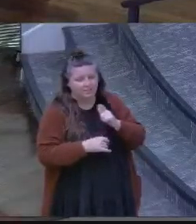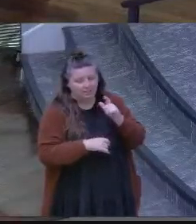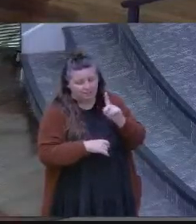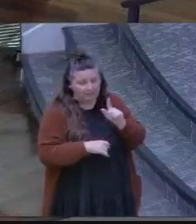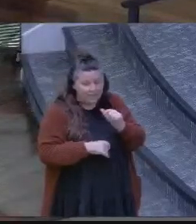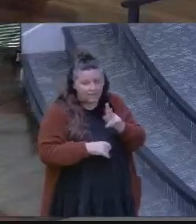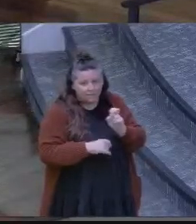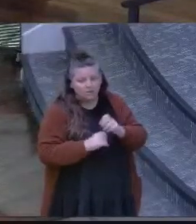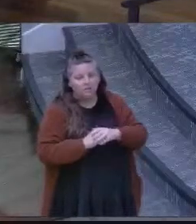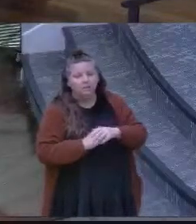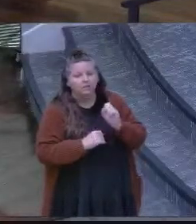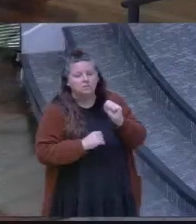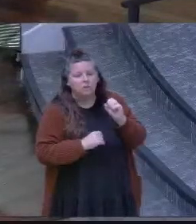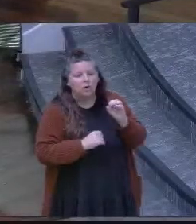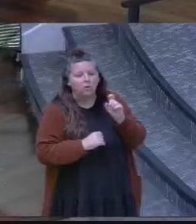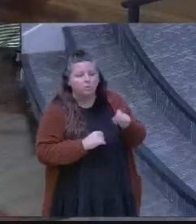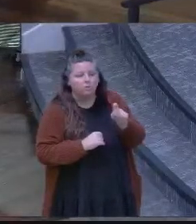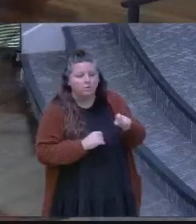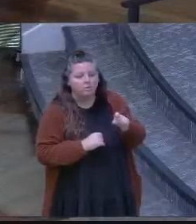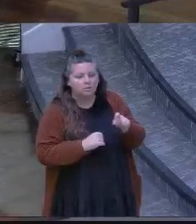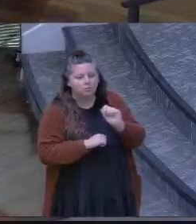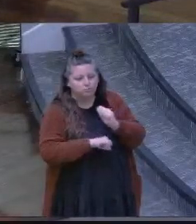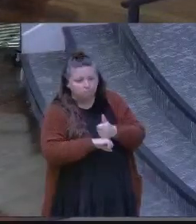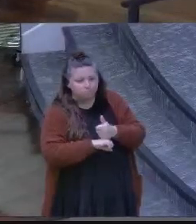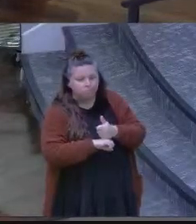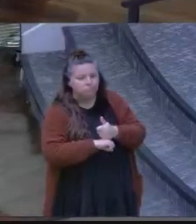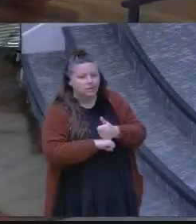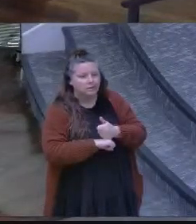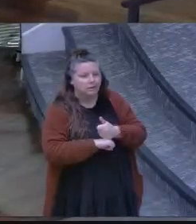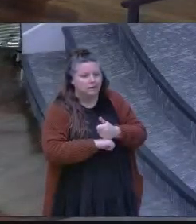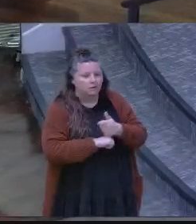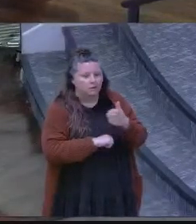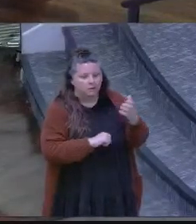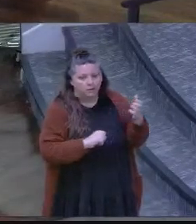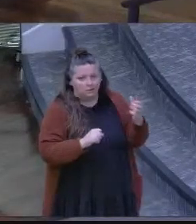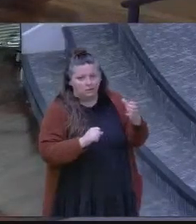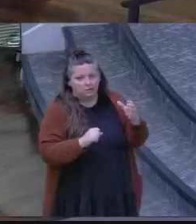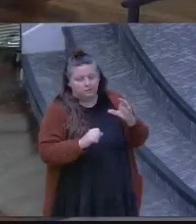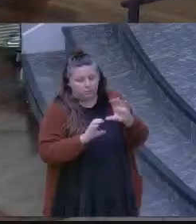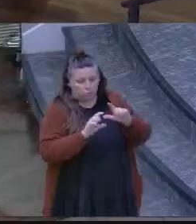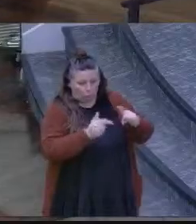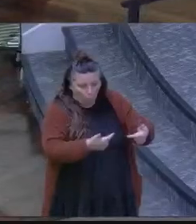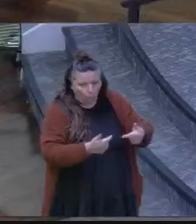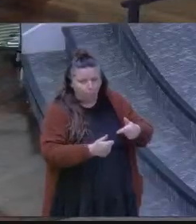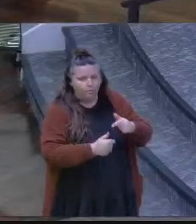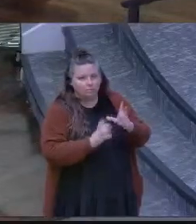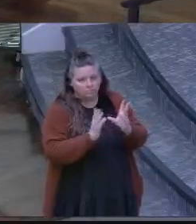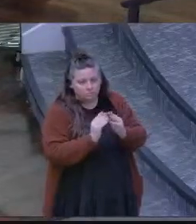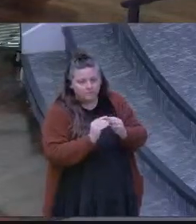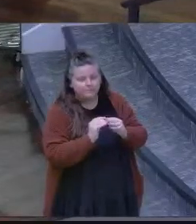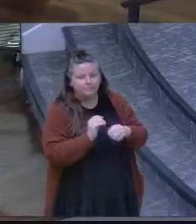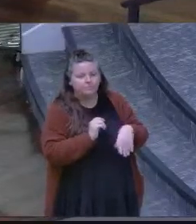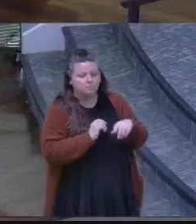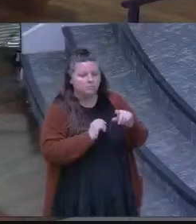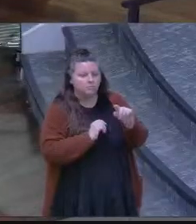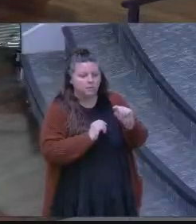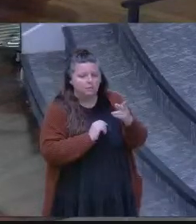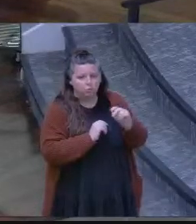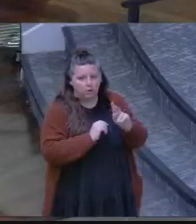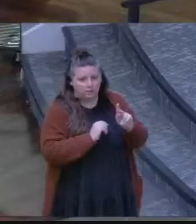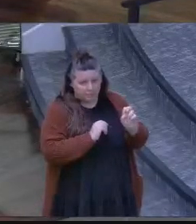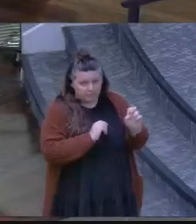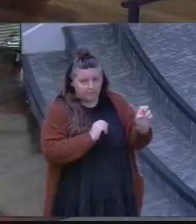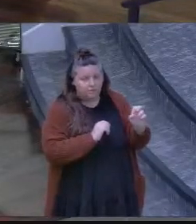establish a committee of trustees, and then the person that would oversee that would be the